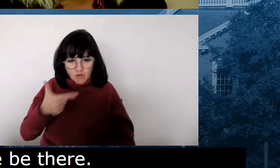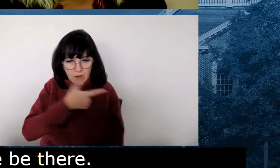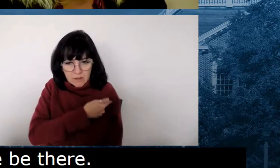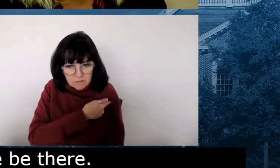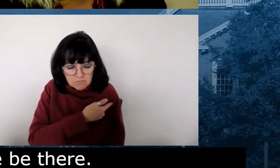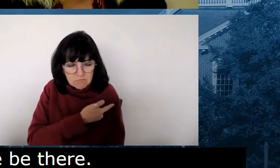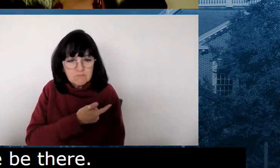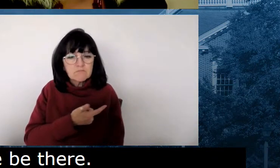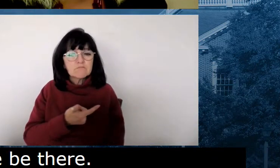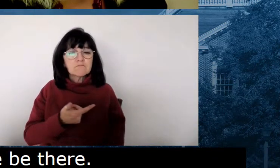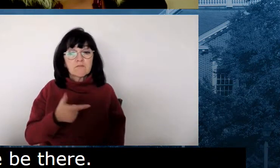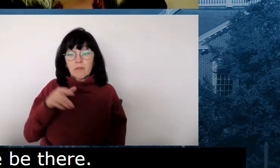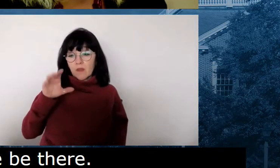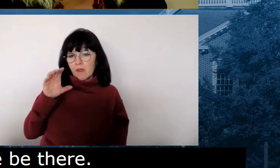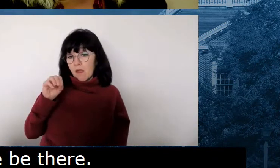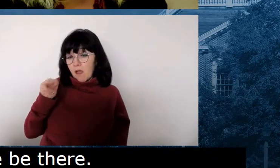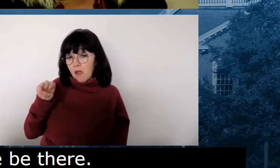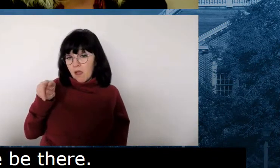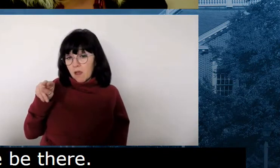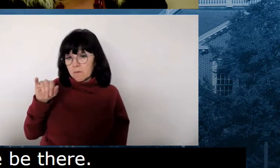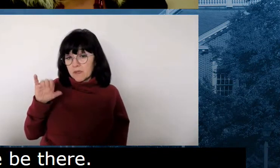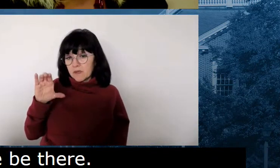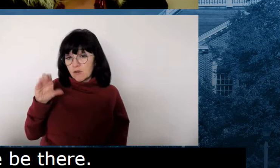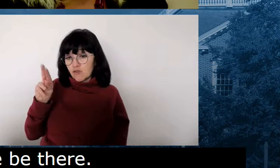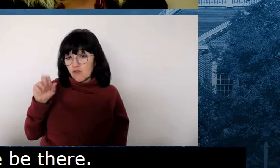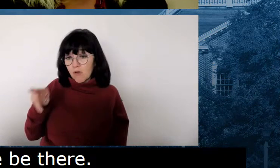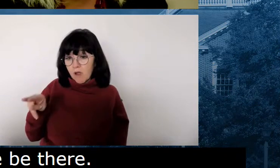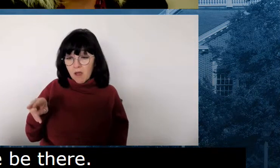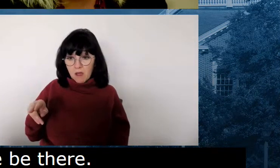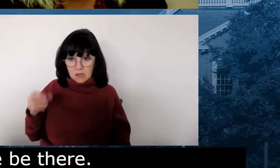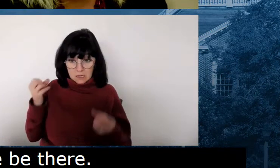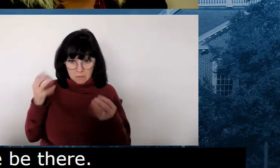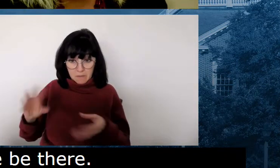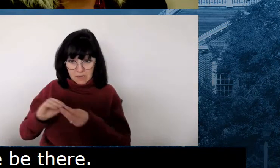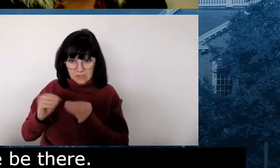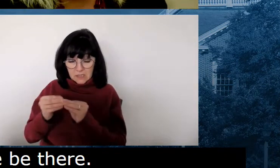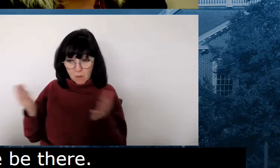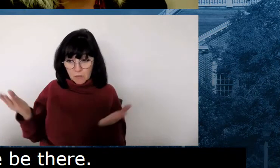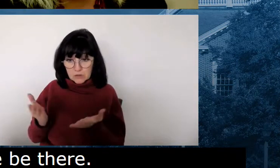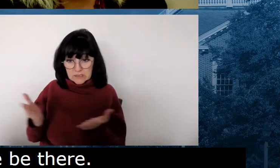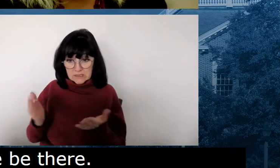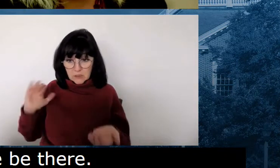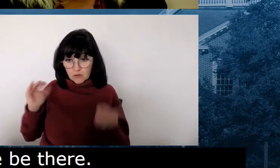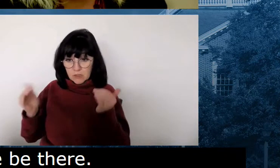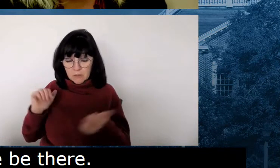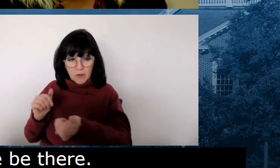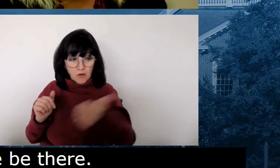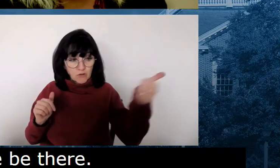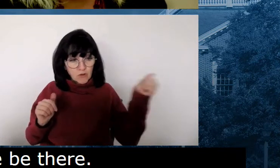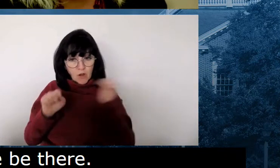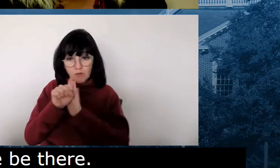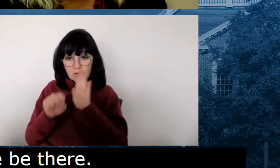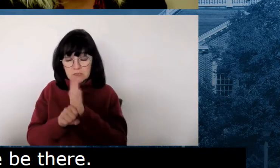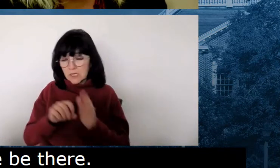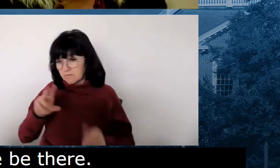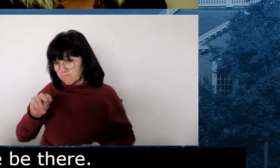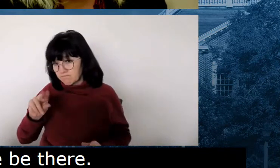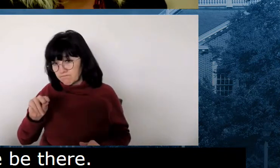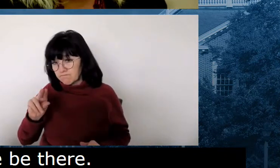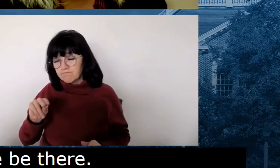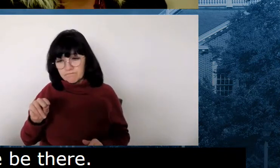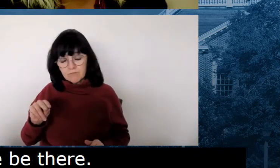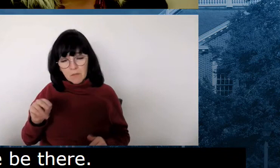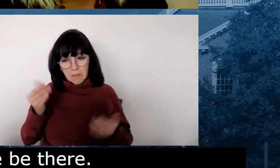is not as present here as it is in other states, I'm told, but some uncertainty that comes at us through that.